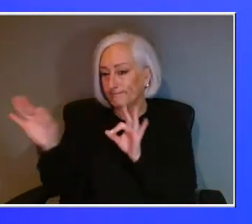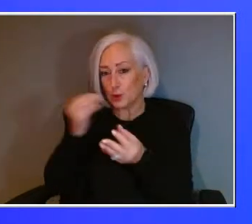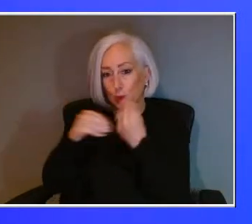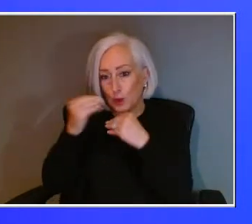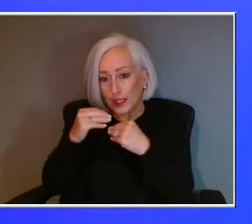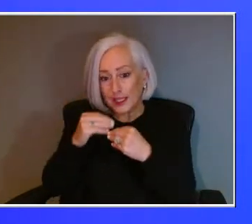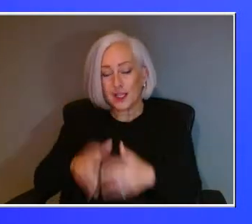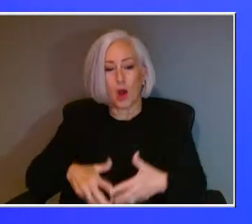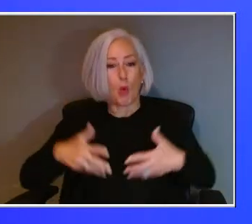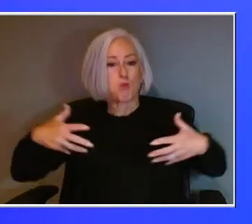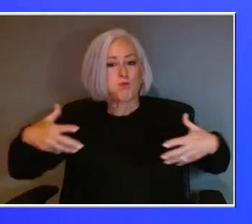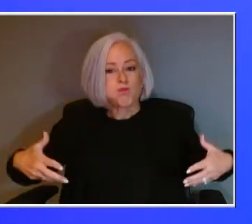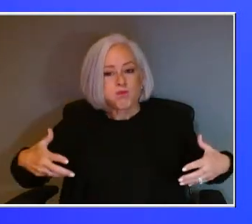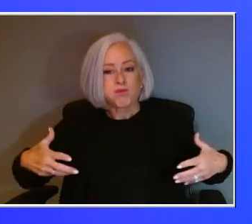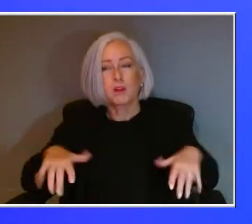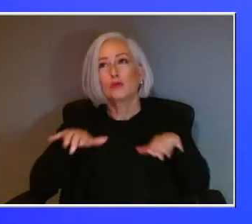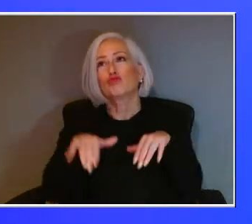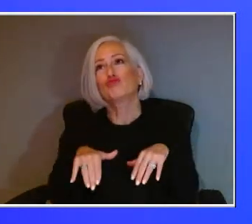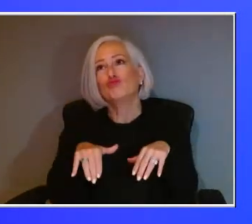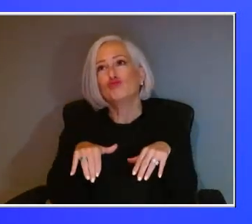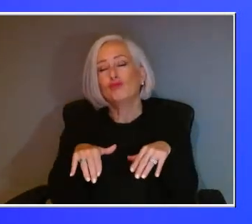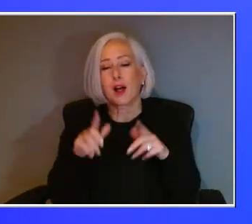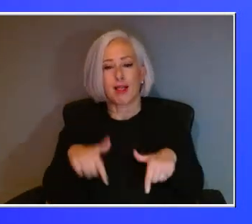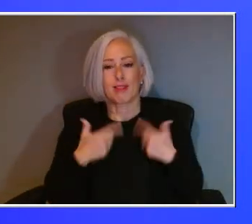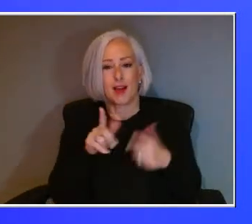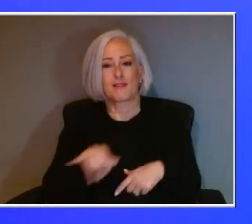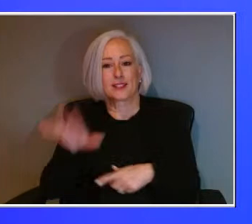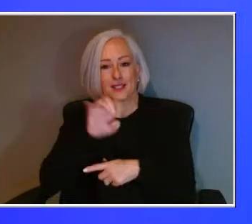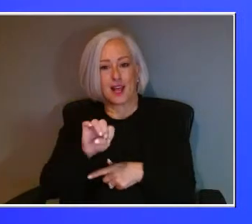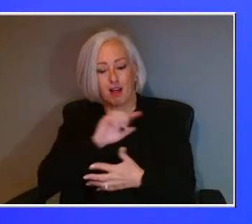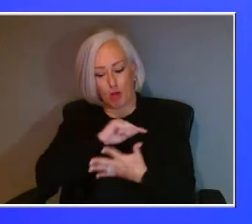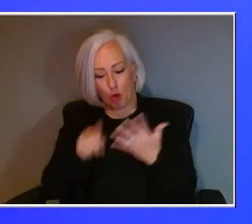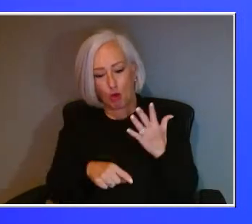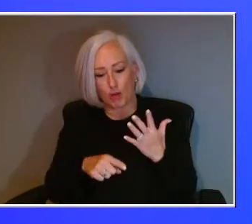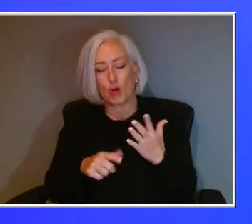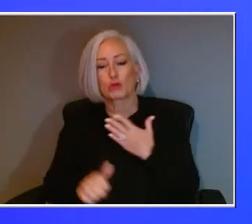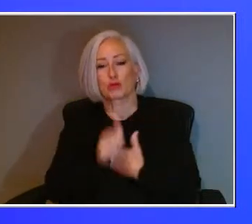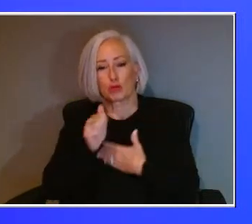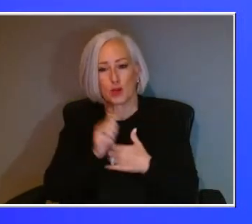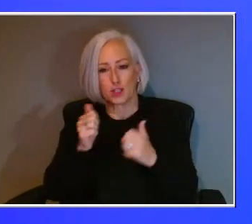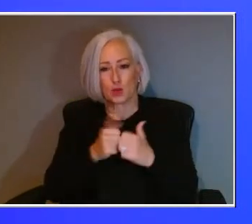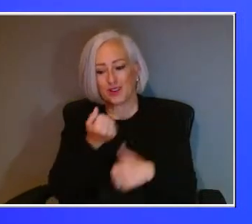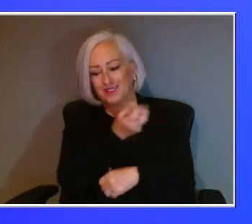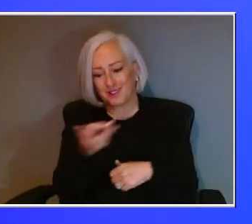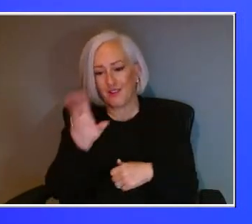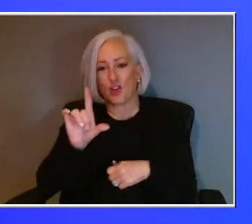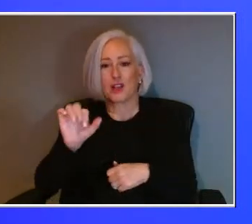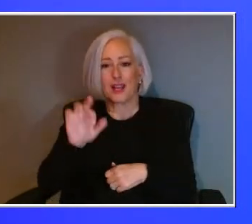sedentary lifestyle, that's a risk factor associated with several cancers, including colorectal